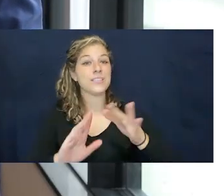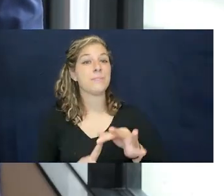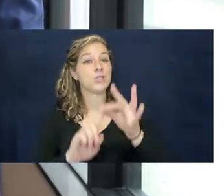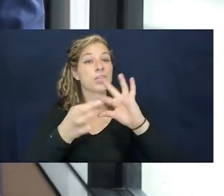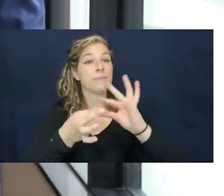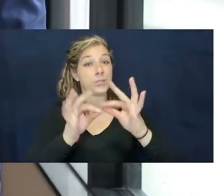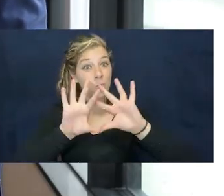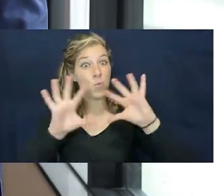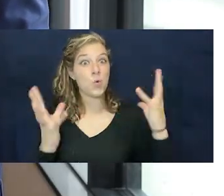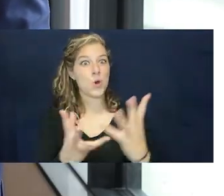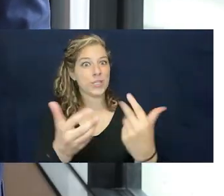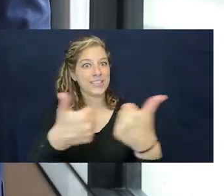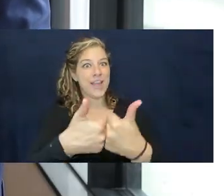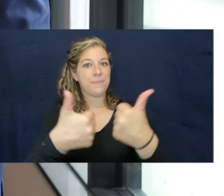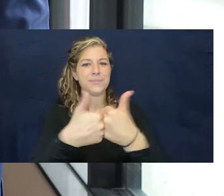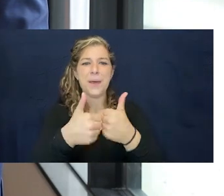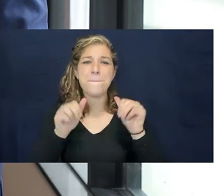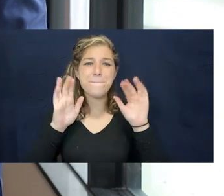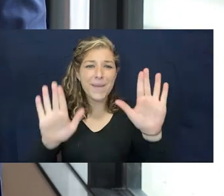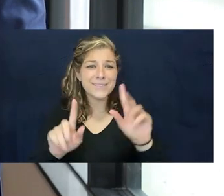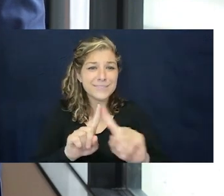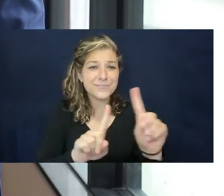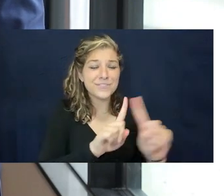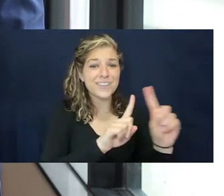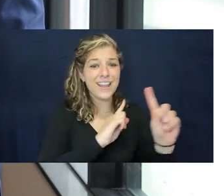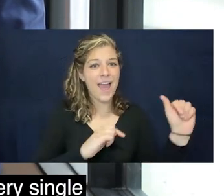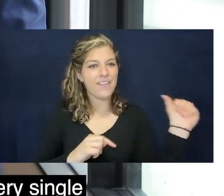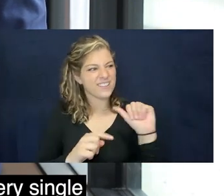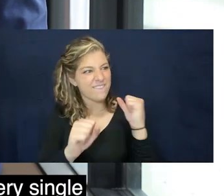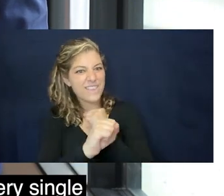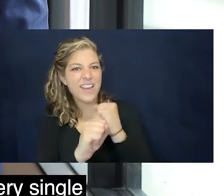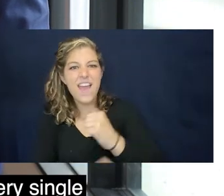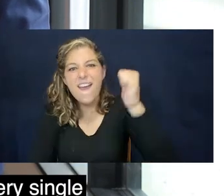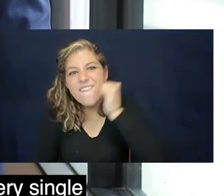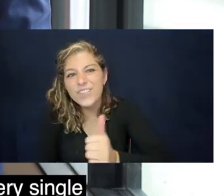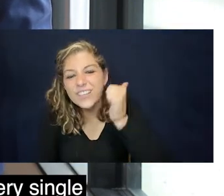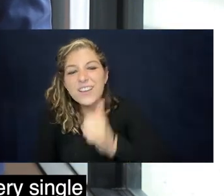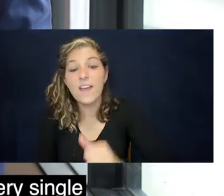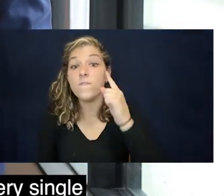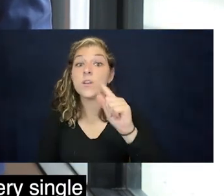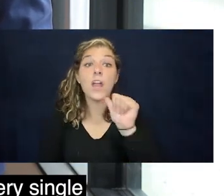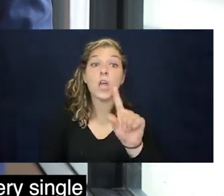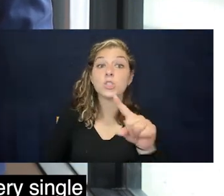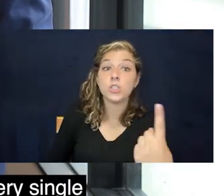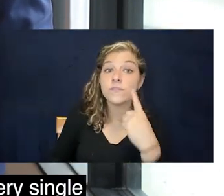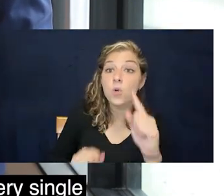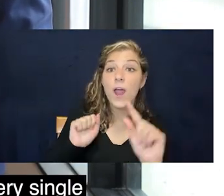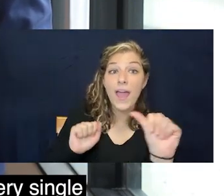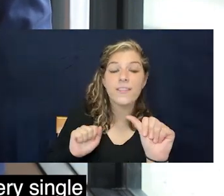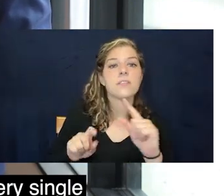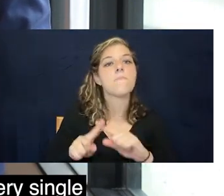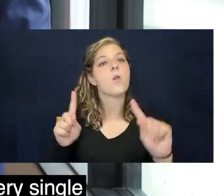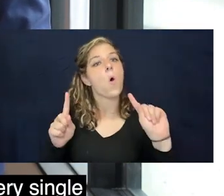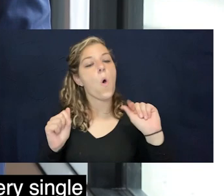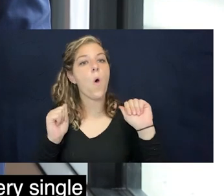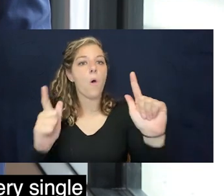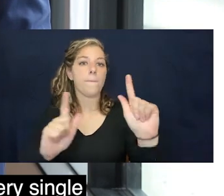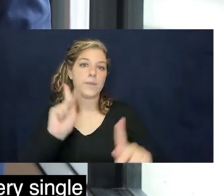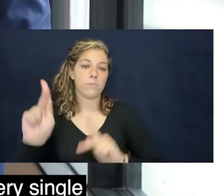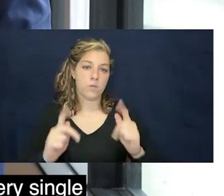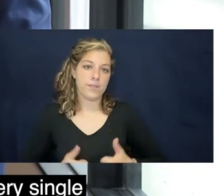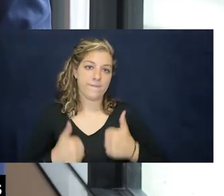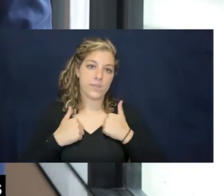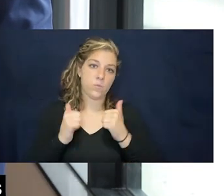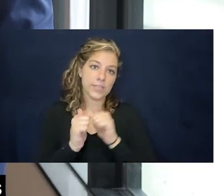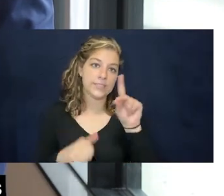healthy athletes, healthy communities at the Special Olympics World Games, of these amazing athletes there that you fight every single day for, not just